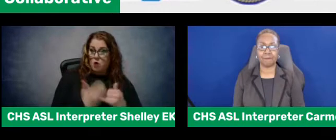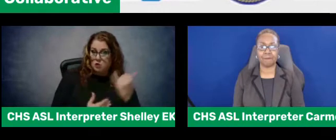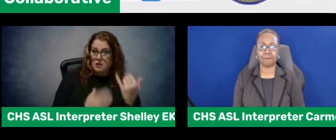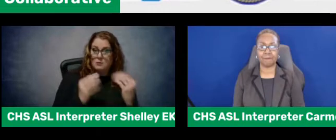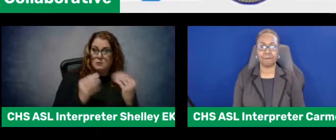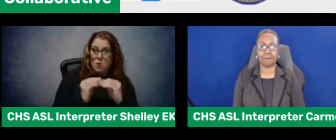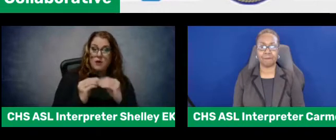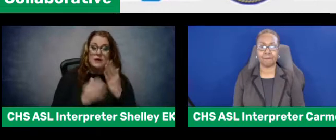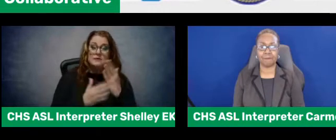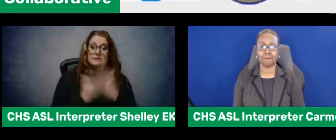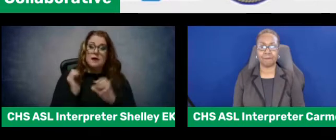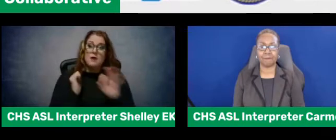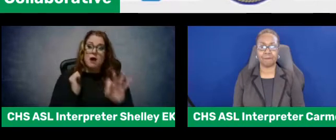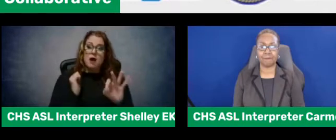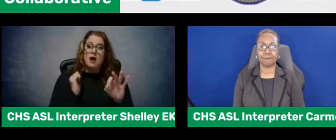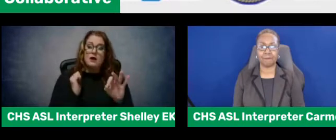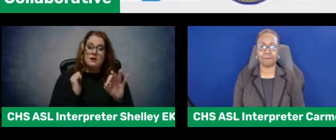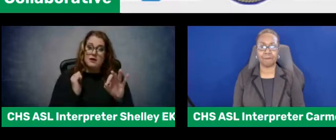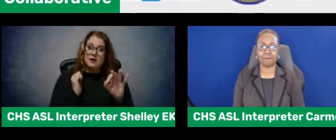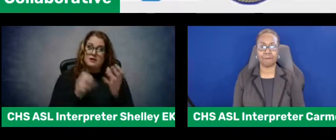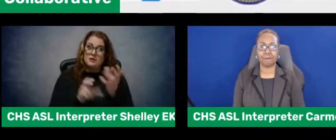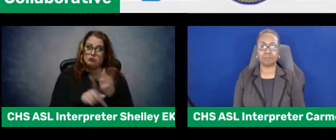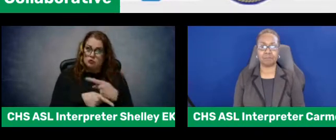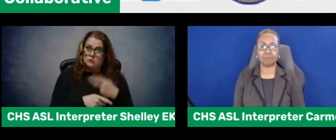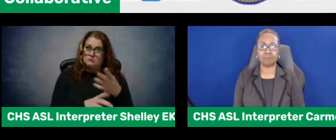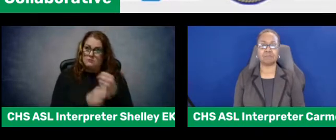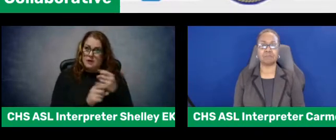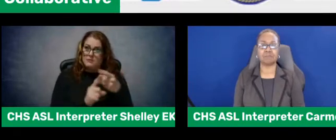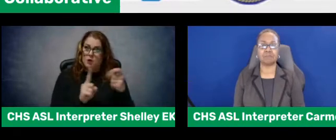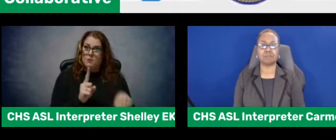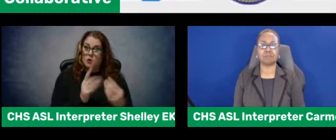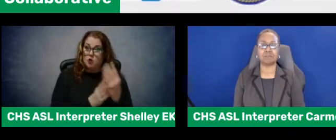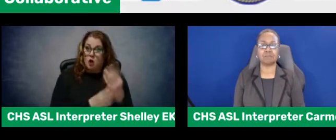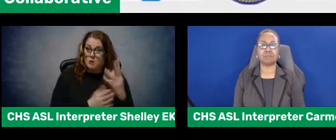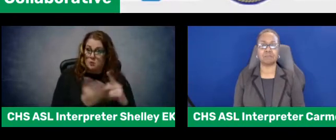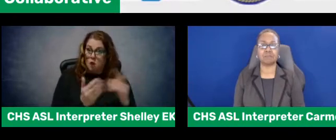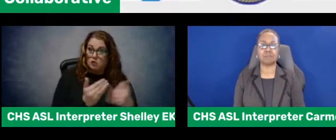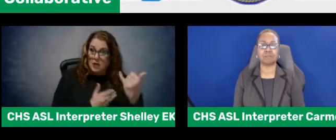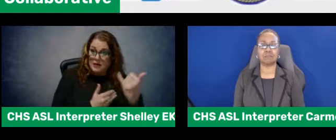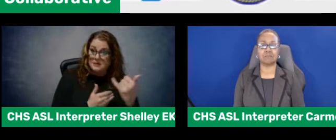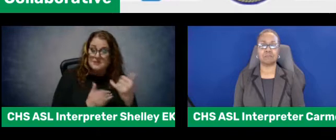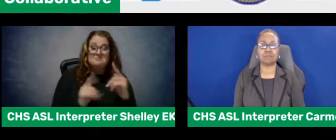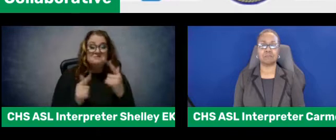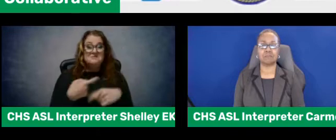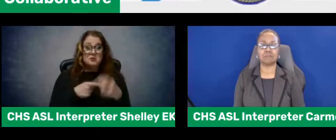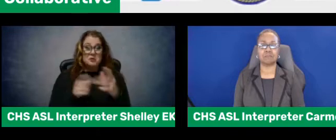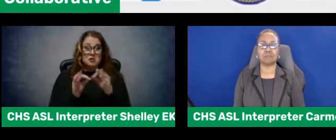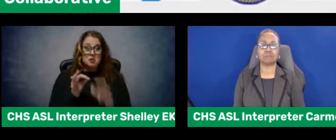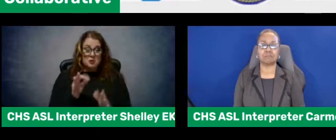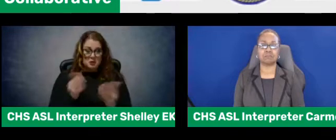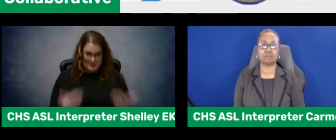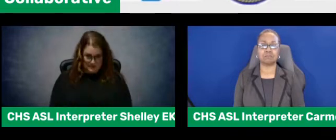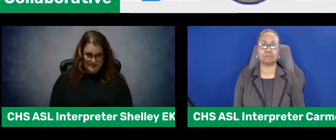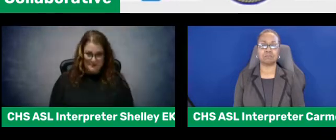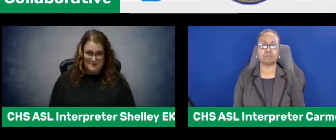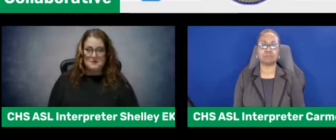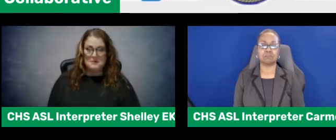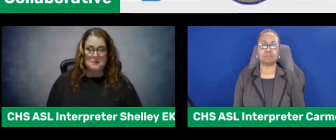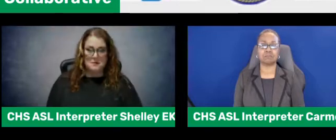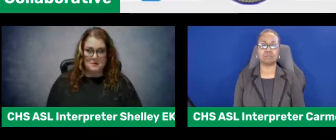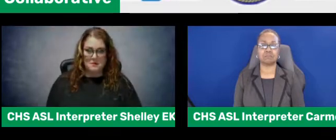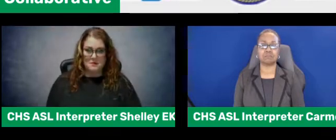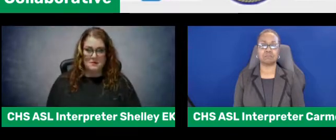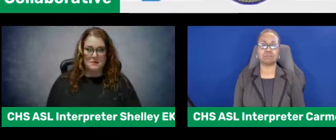the yield that's coming from those garden projects. Holston Human Capital Development, which is our Riverwalk